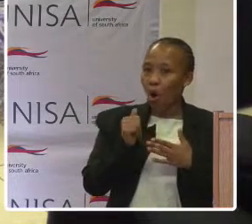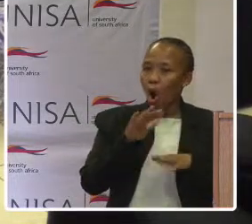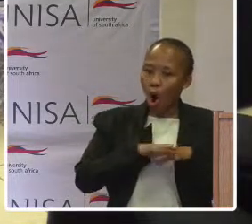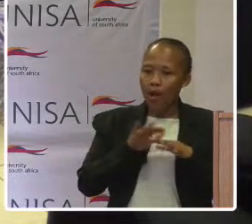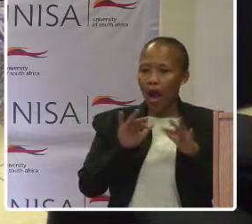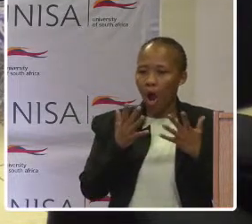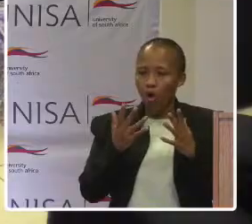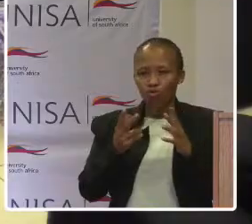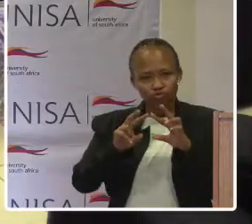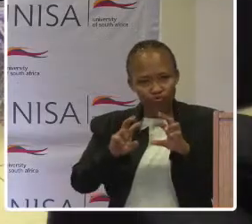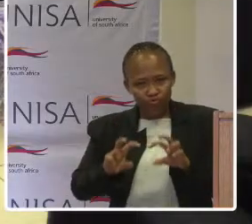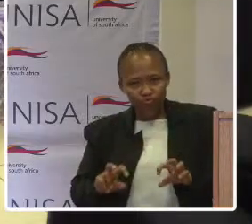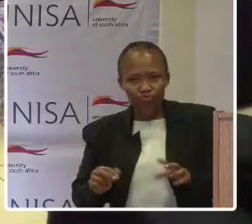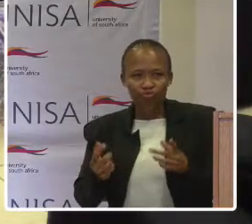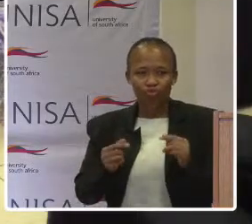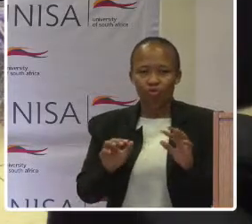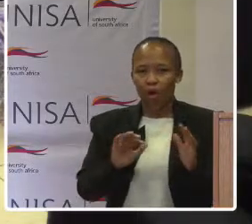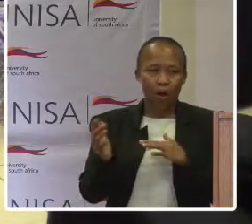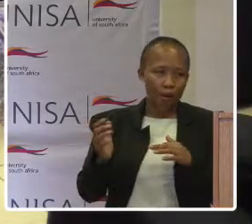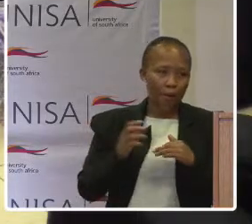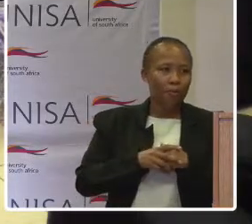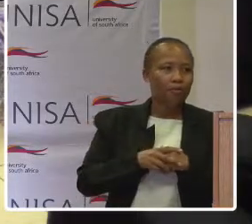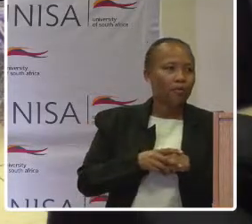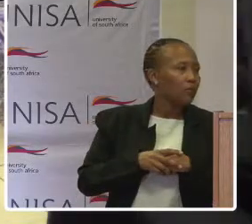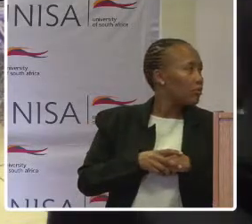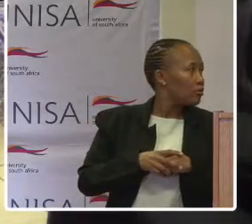What if I were to tell you that everyone in this room is wrong?